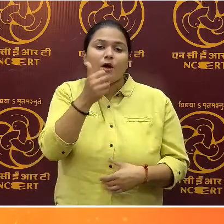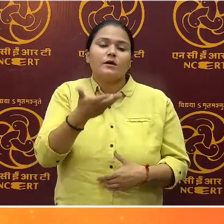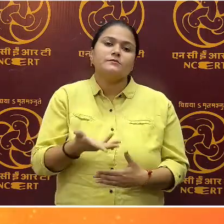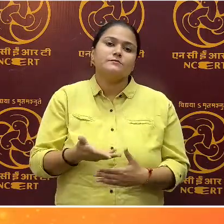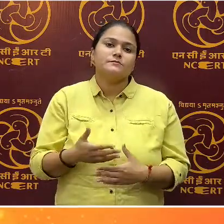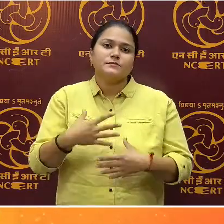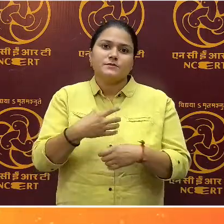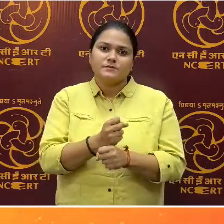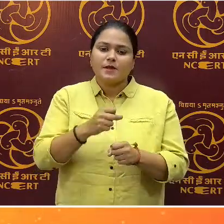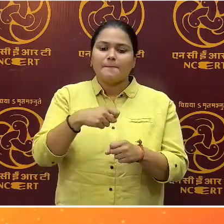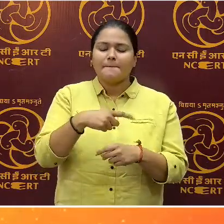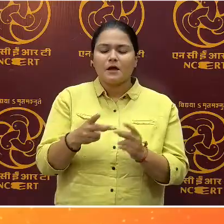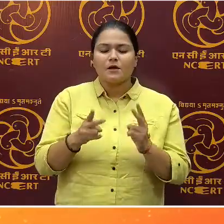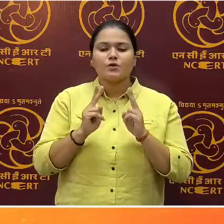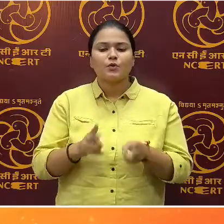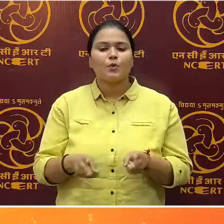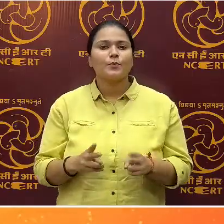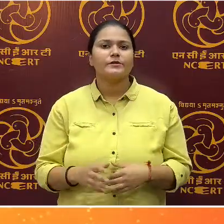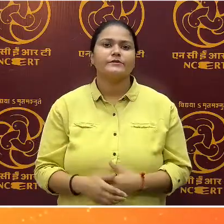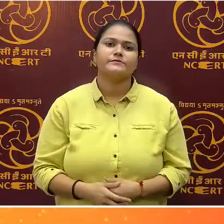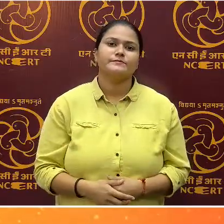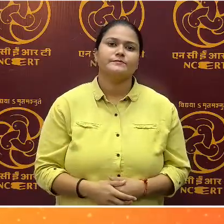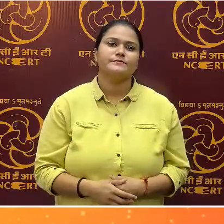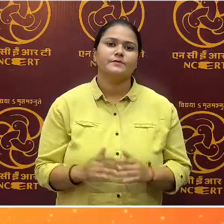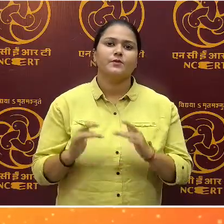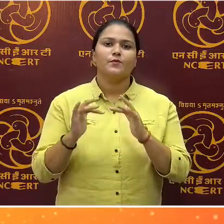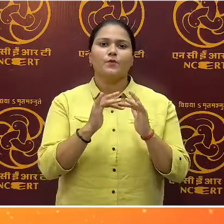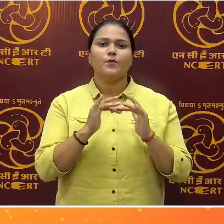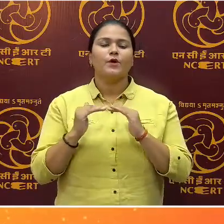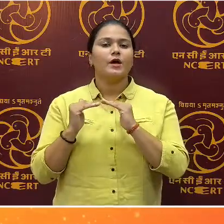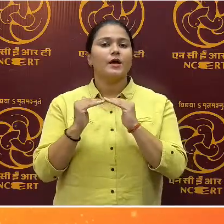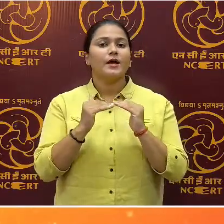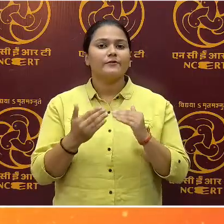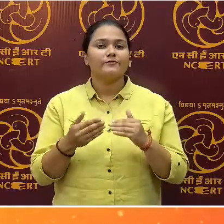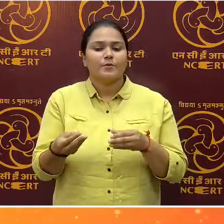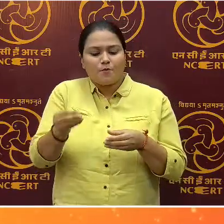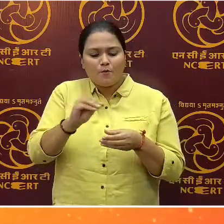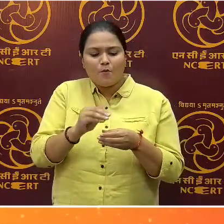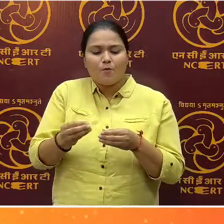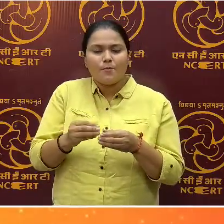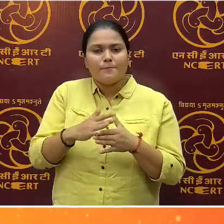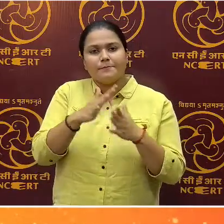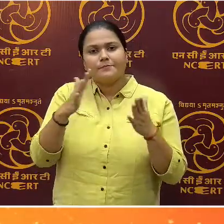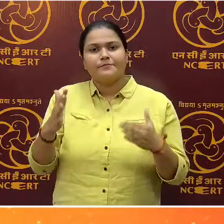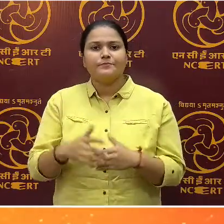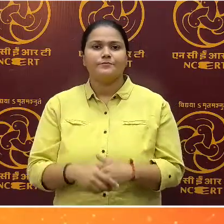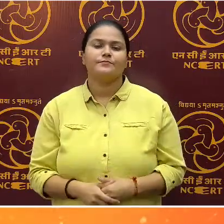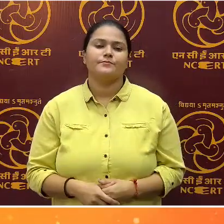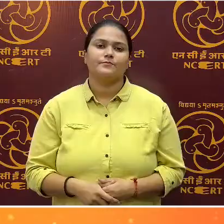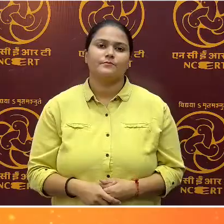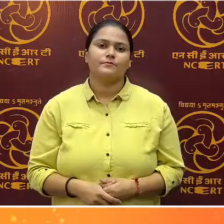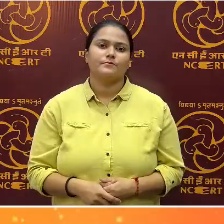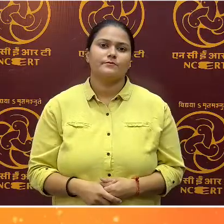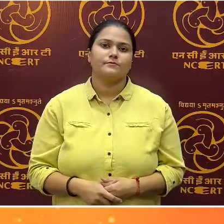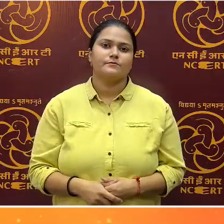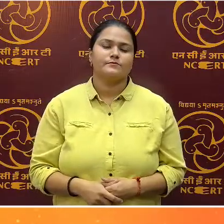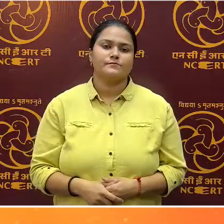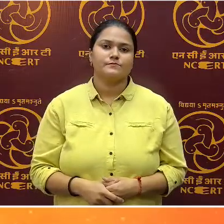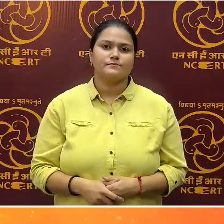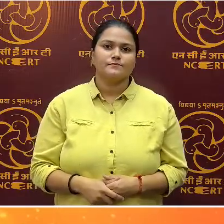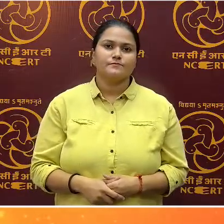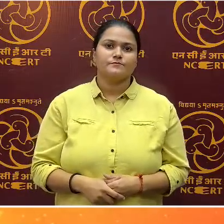it dilute. Earlier it was concentrated, so by adding more of water, what exactly we do? We make it